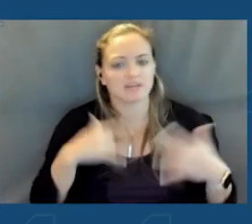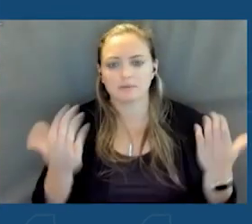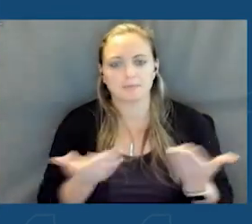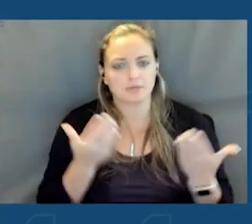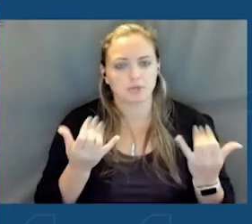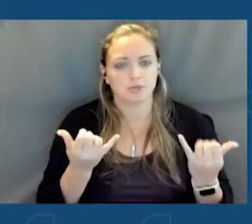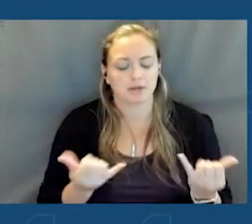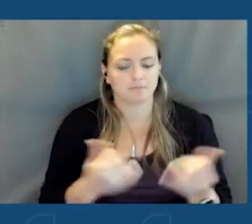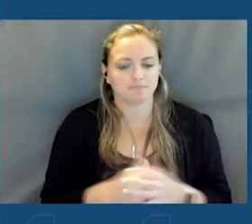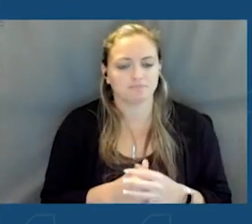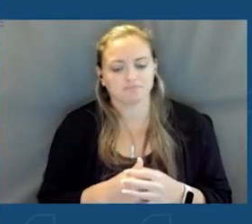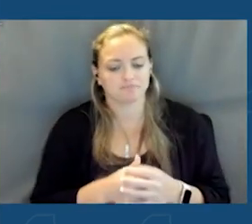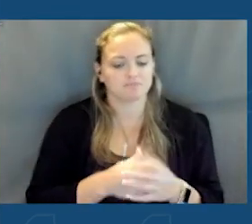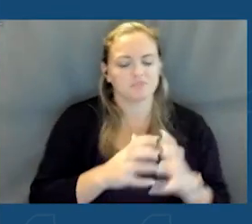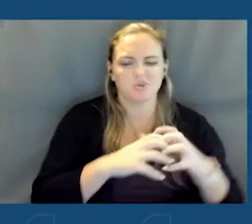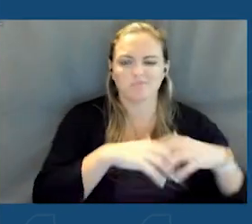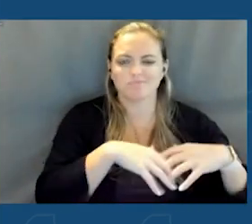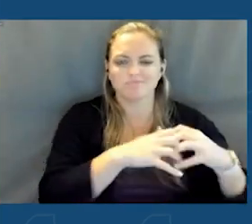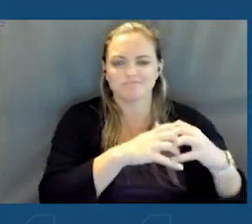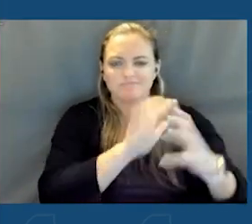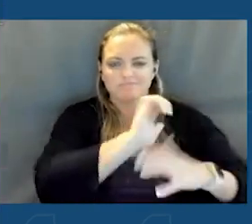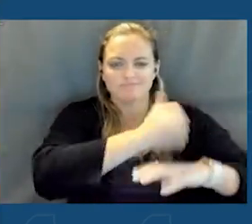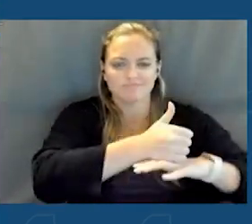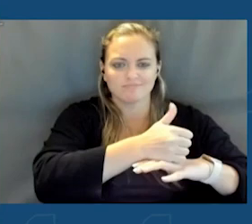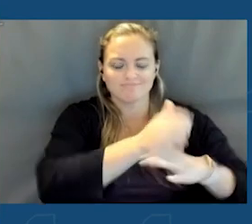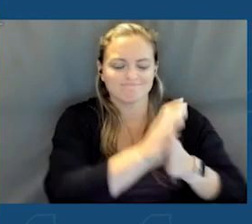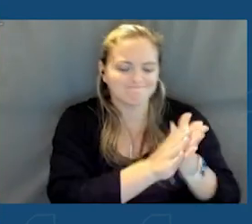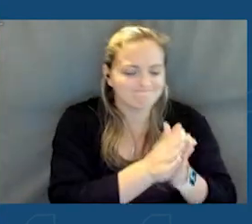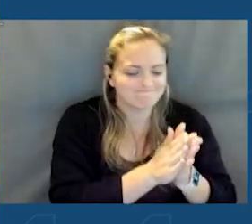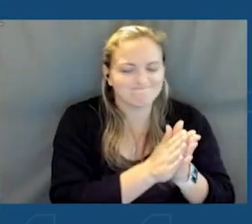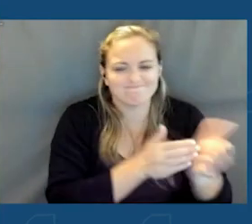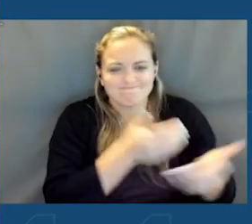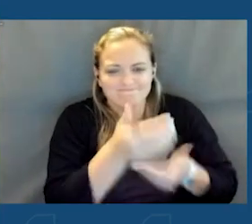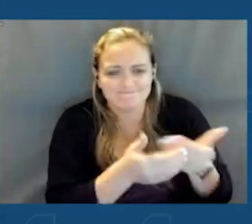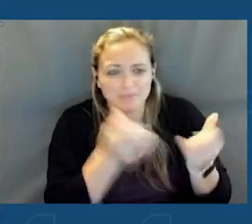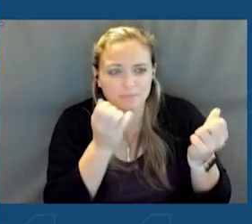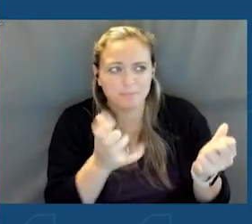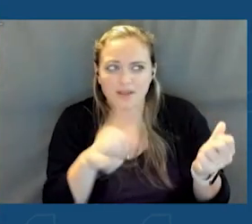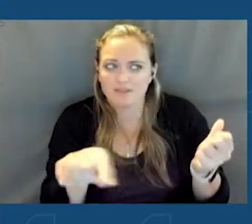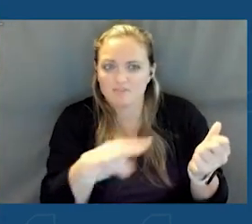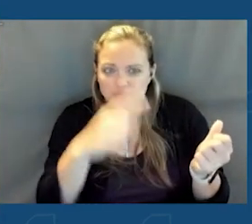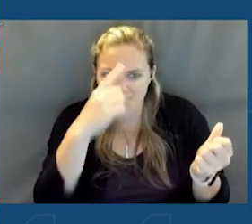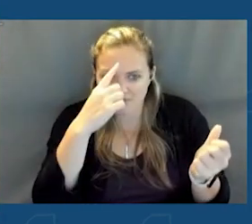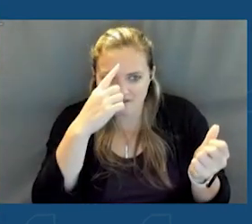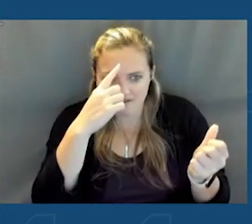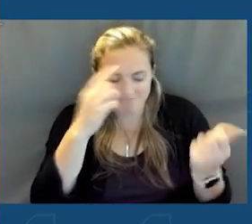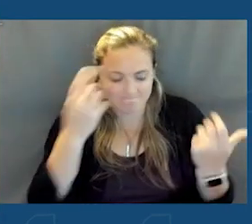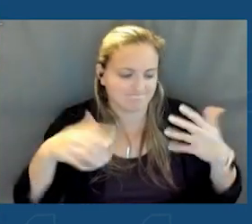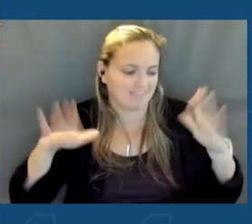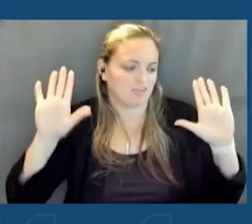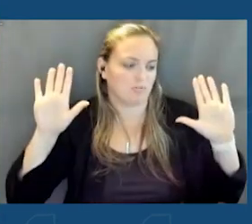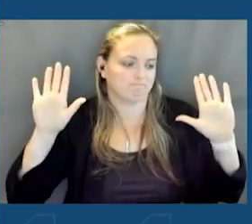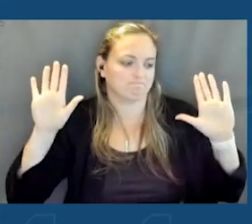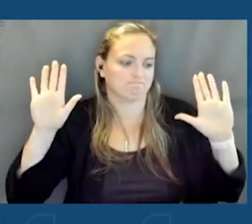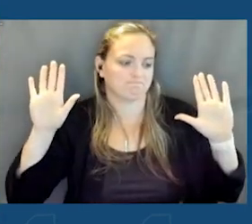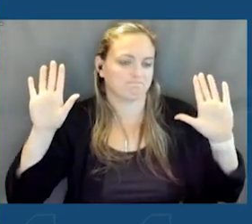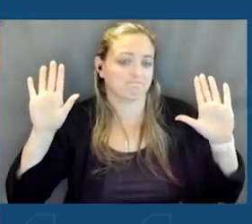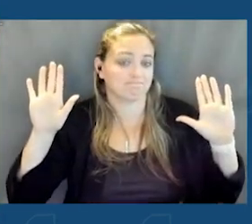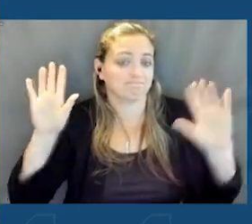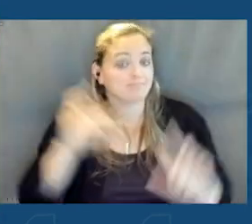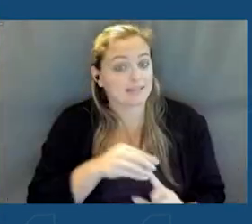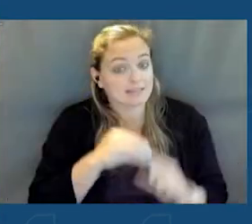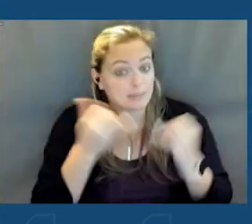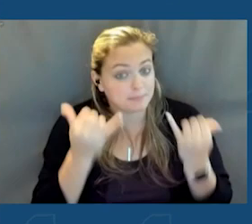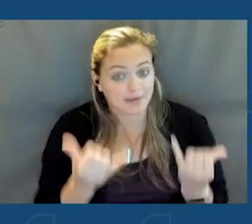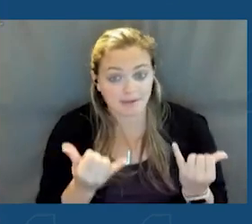to launch an endeavor that many thought had been given up for dead, except today it's all